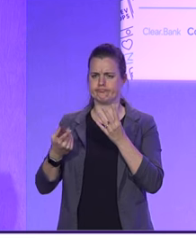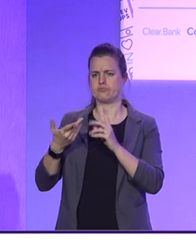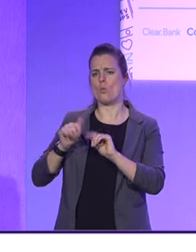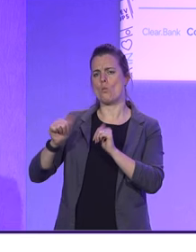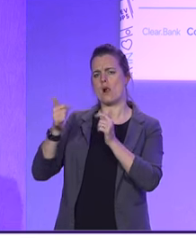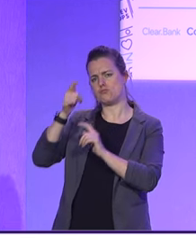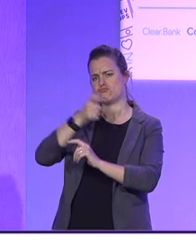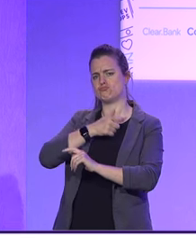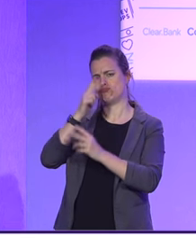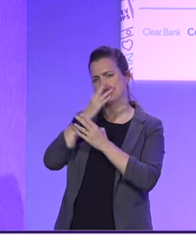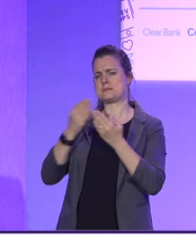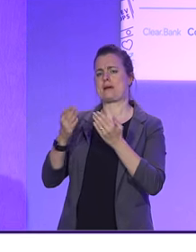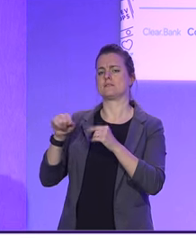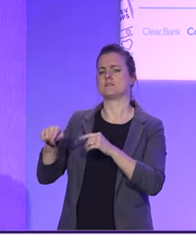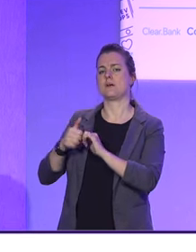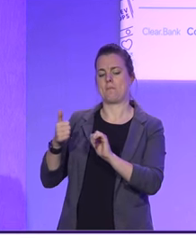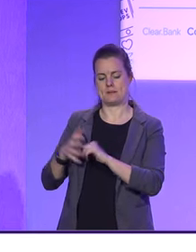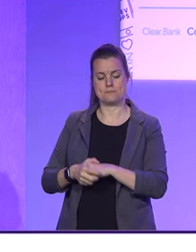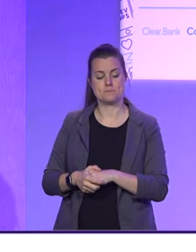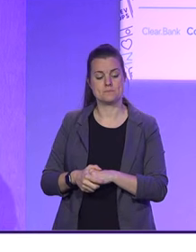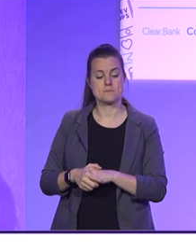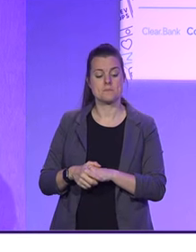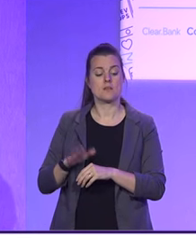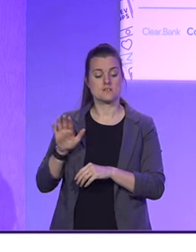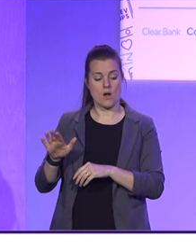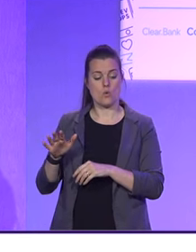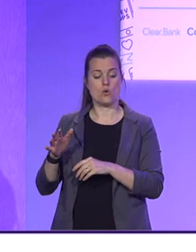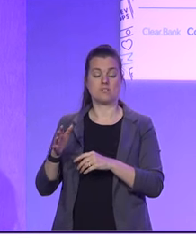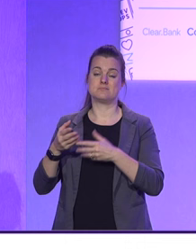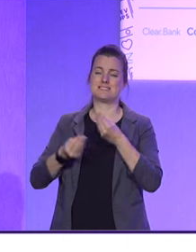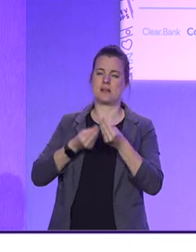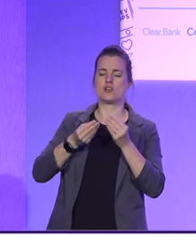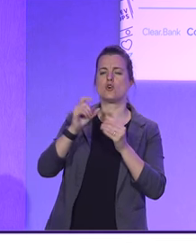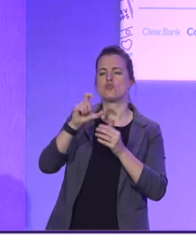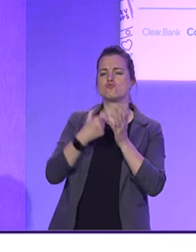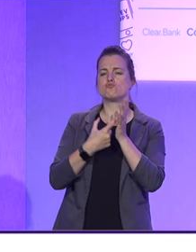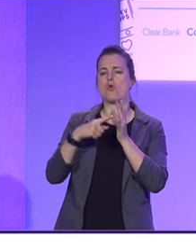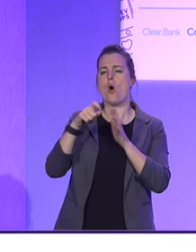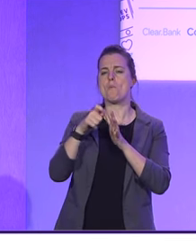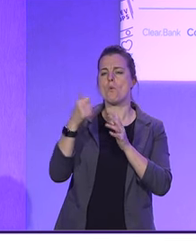Another cool thing about that is basically we are moving to digital. So basically, we are providing many